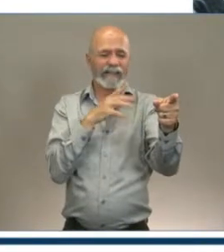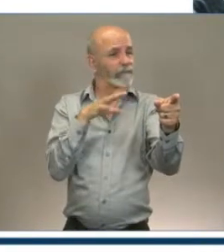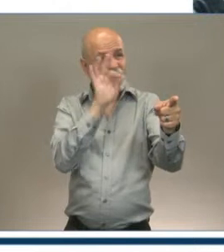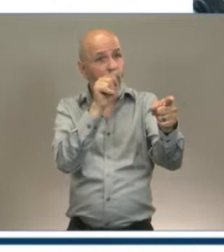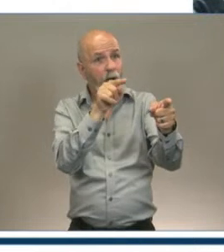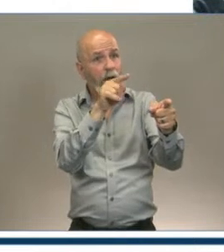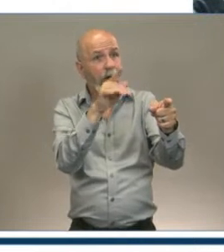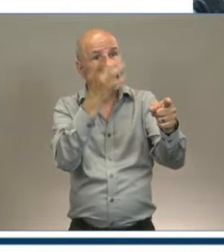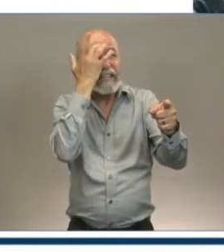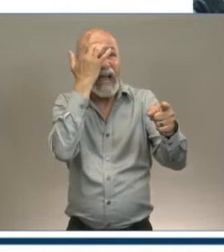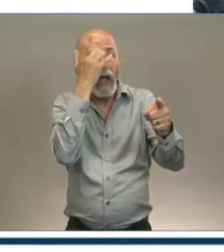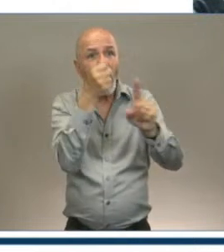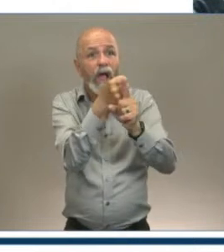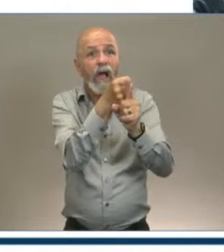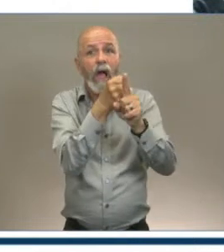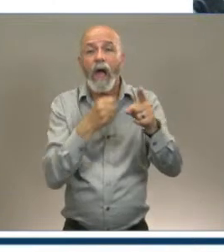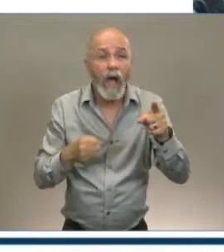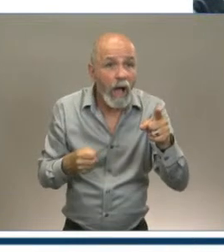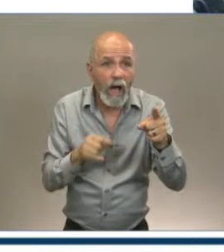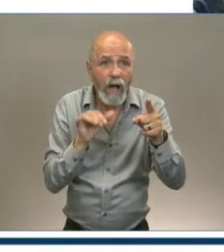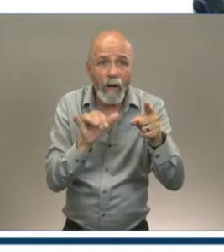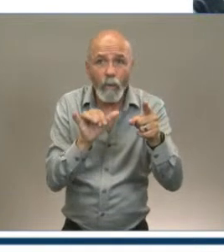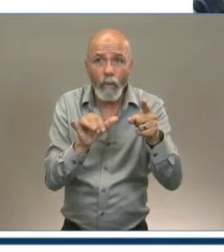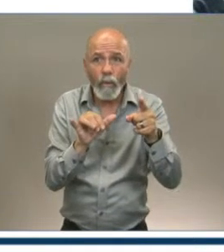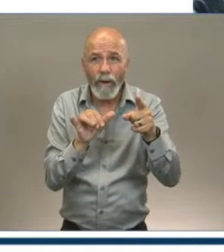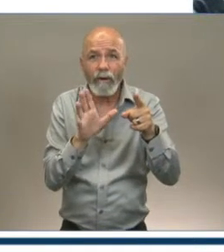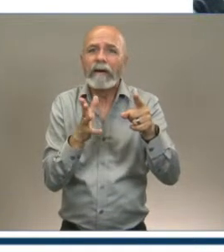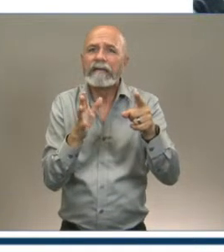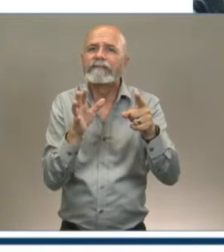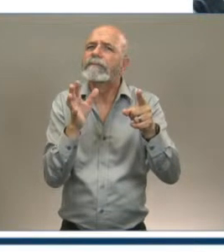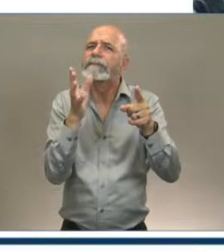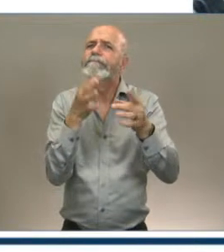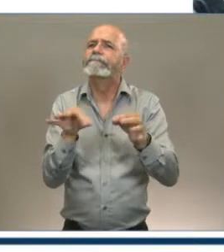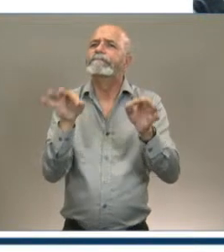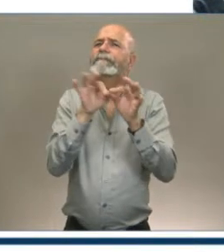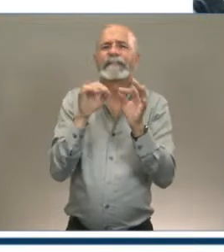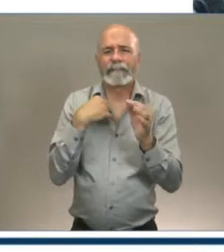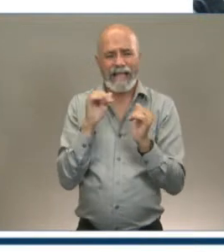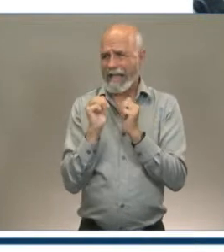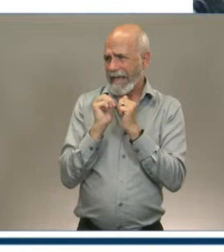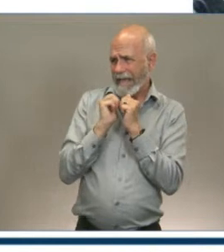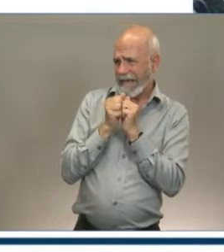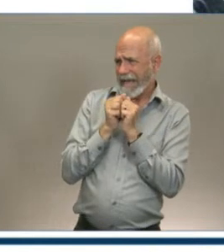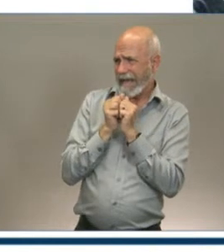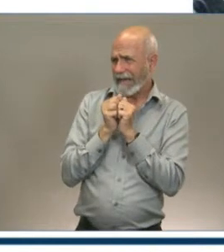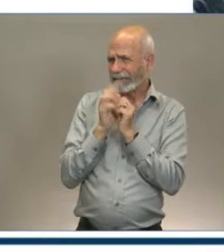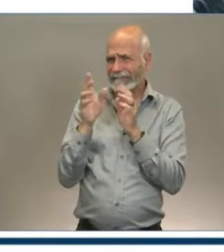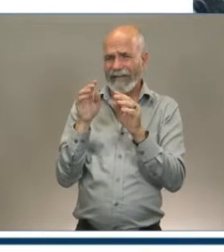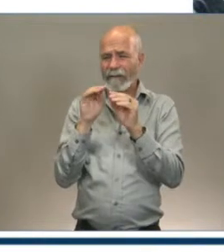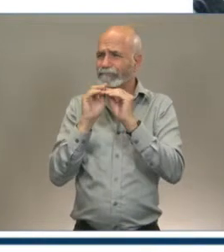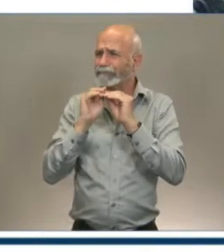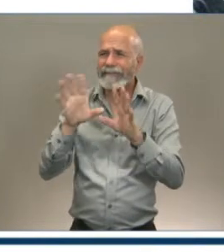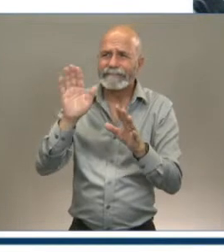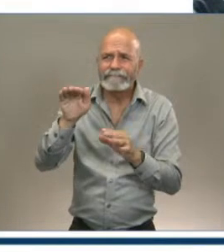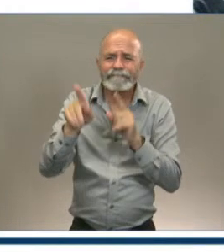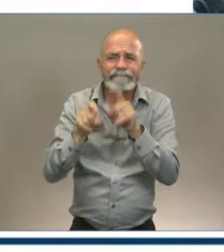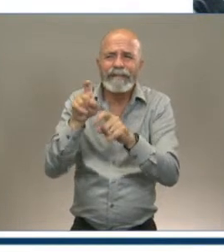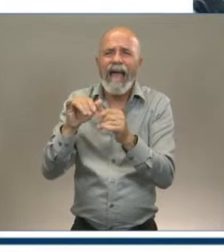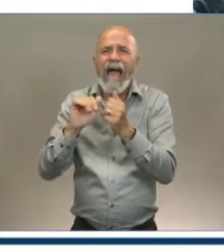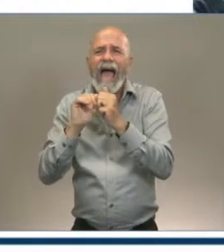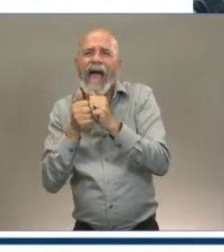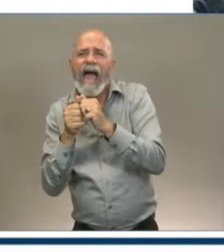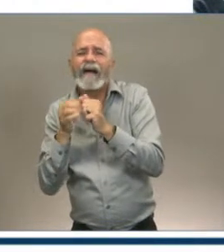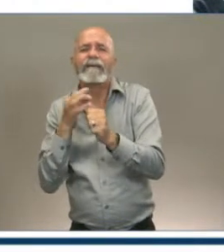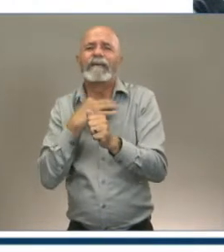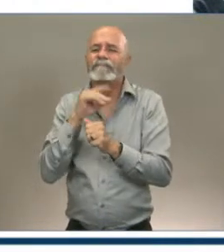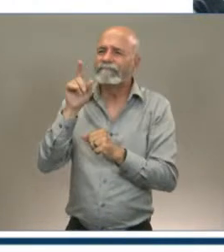is critically important for us to understand how the disease is being spread, to understand contacts, to understand where we might be experiencing